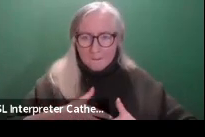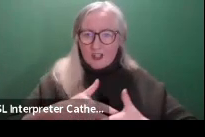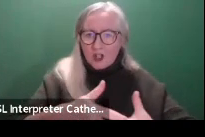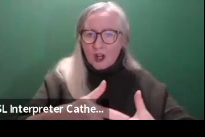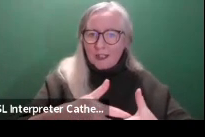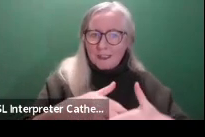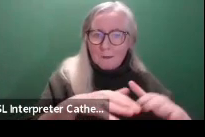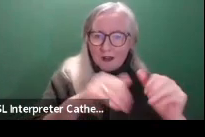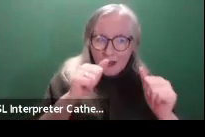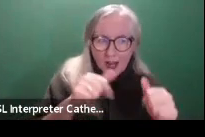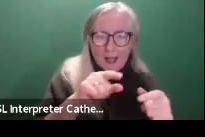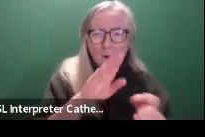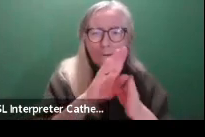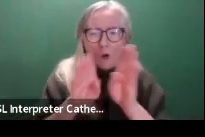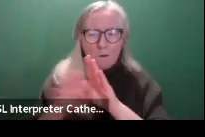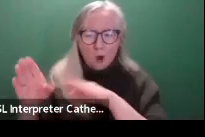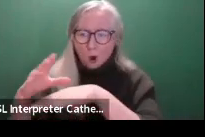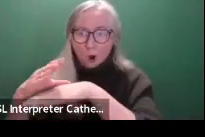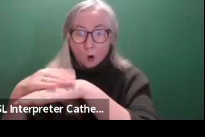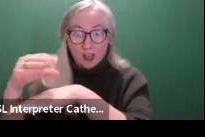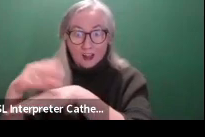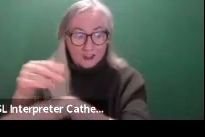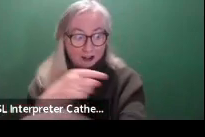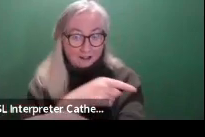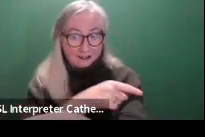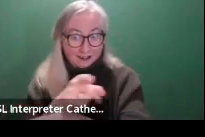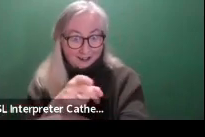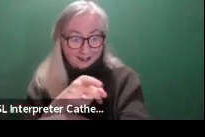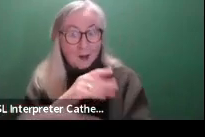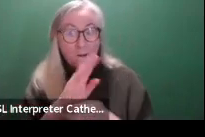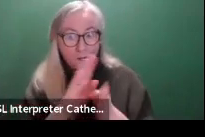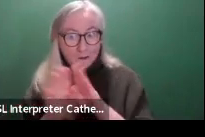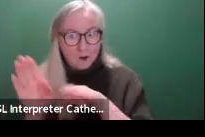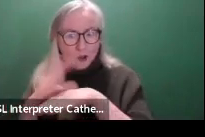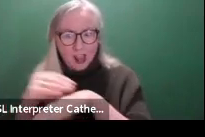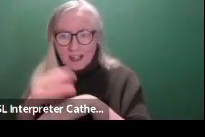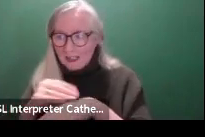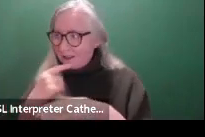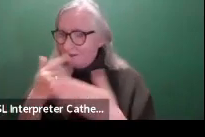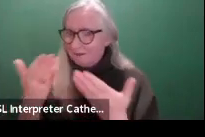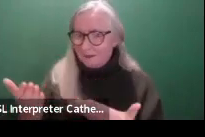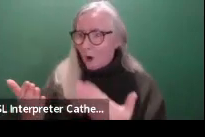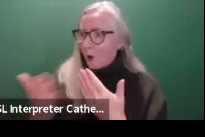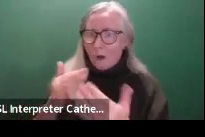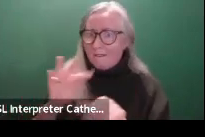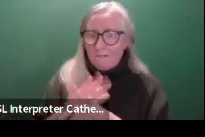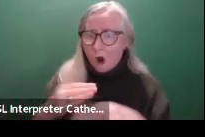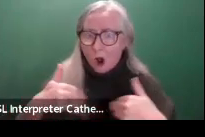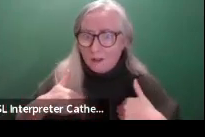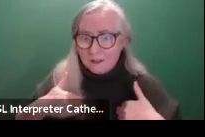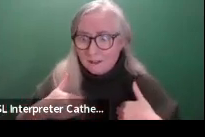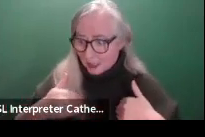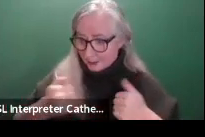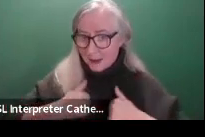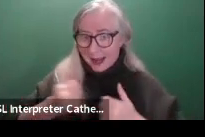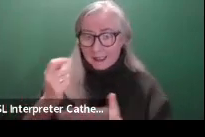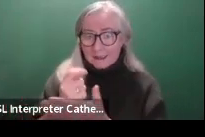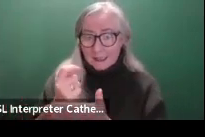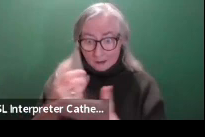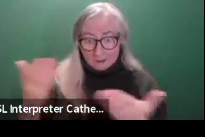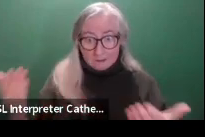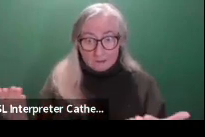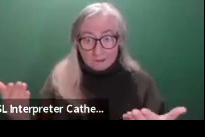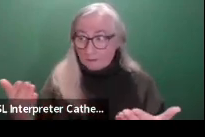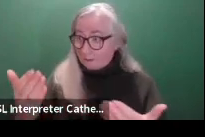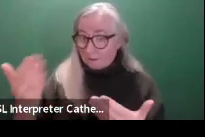getting a bit older and saying, well, hold on a minute, what is there for us now at our stage in life? We're working, we're doing this,